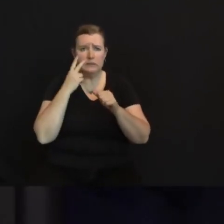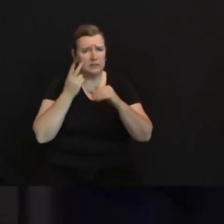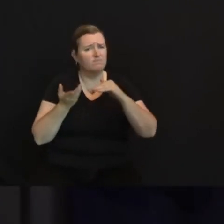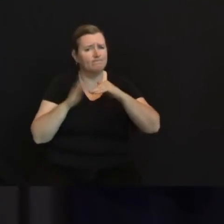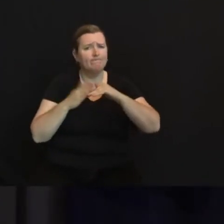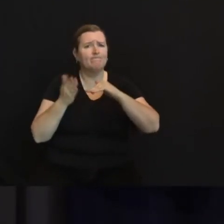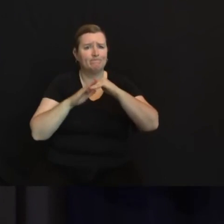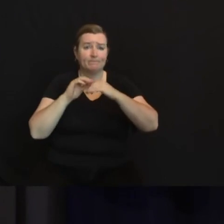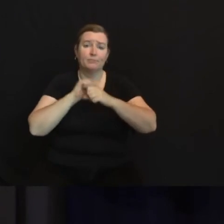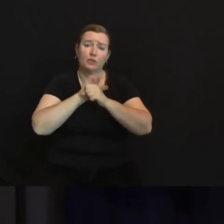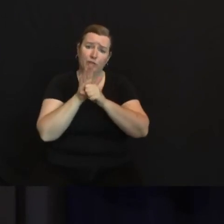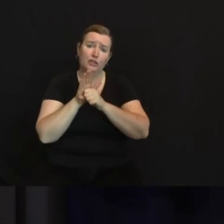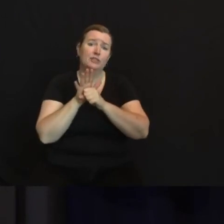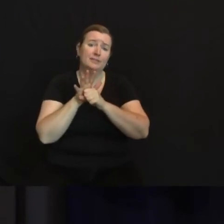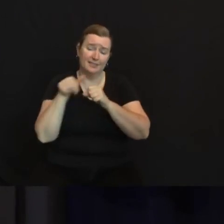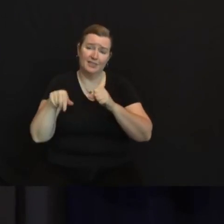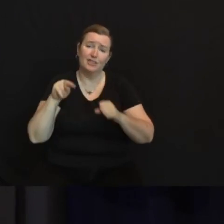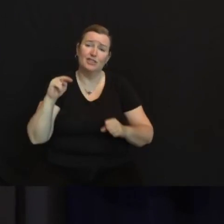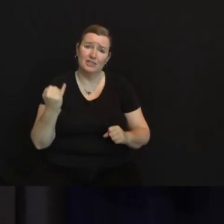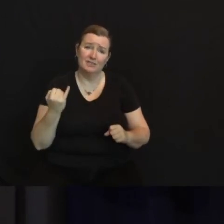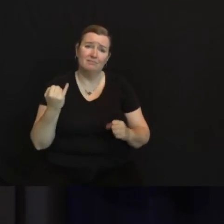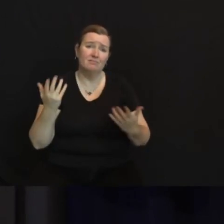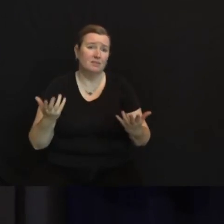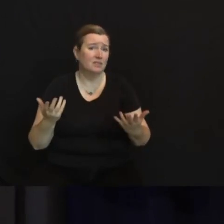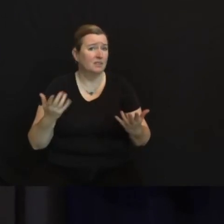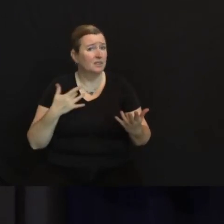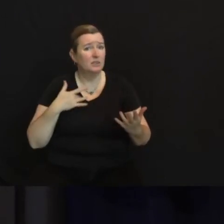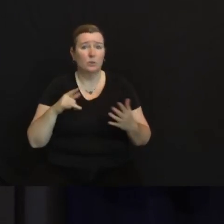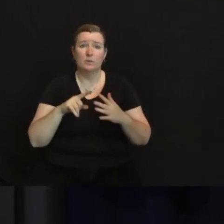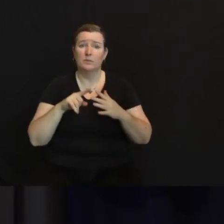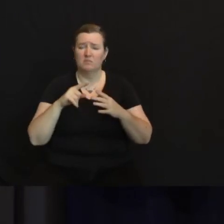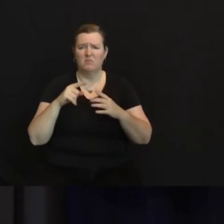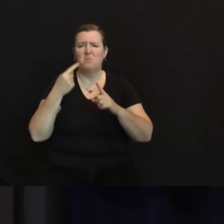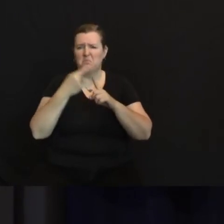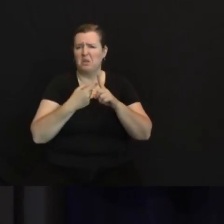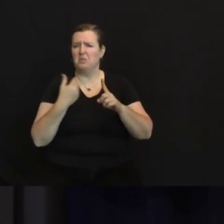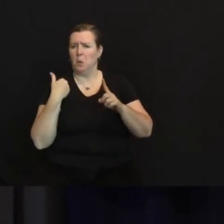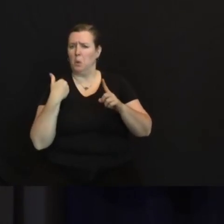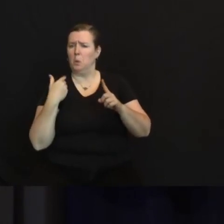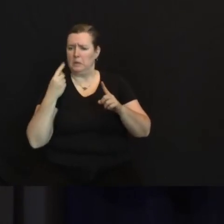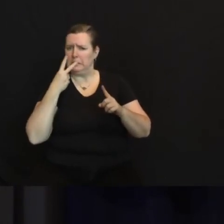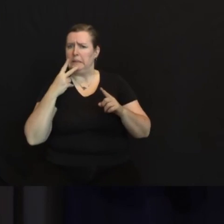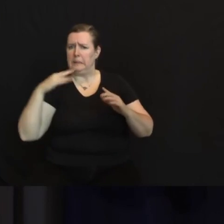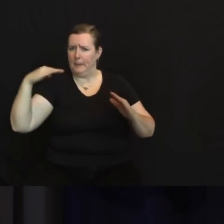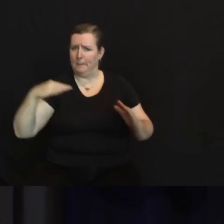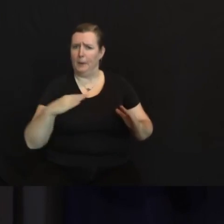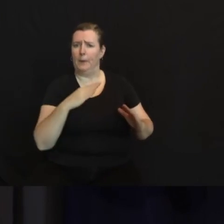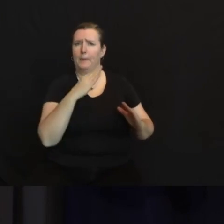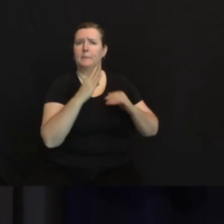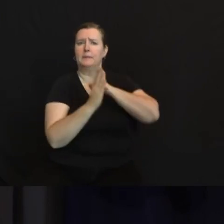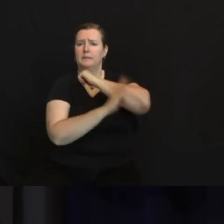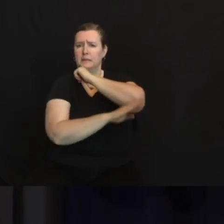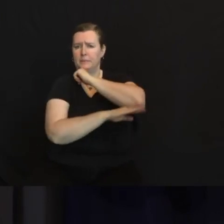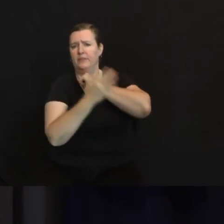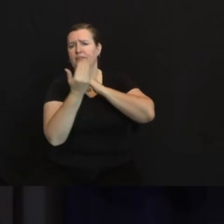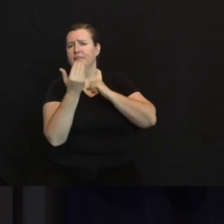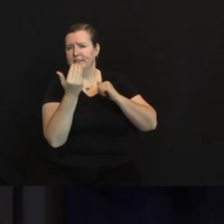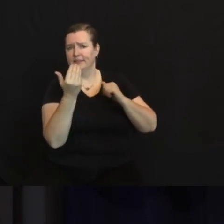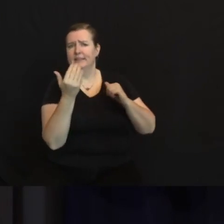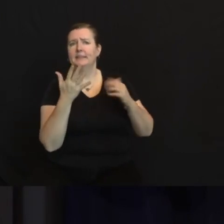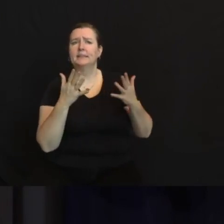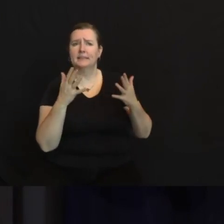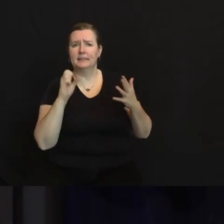in our state. This trend began about a month ago. Until September 15th, our cases were in the high